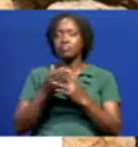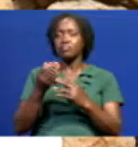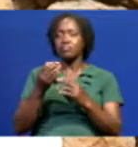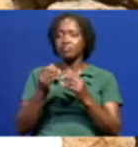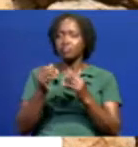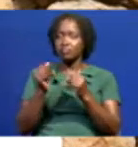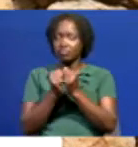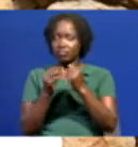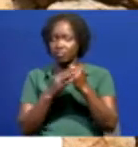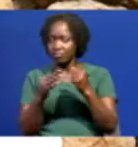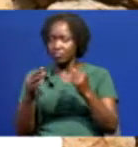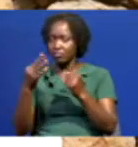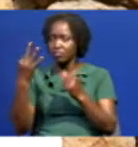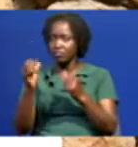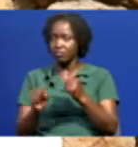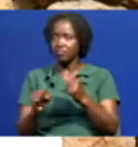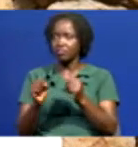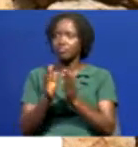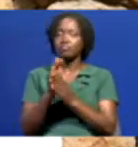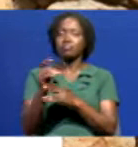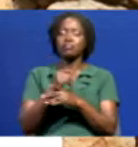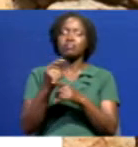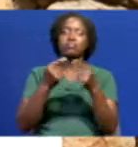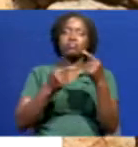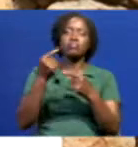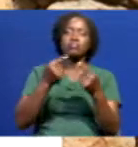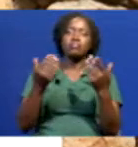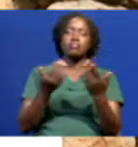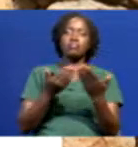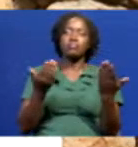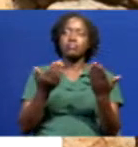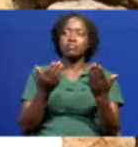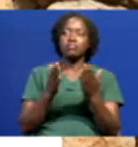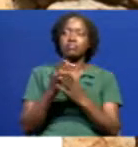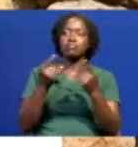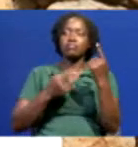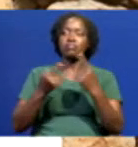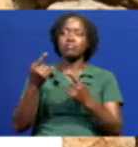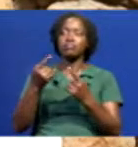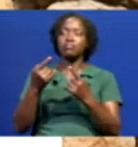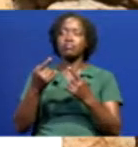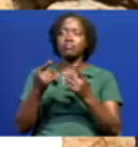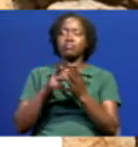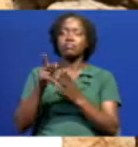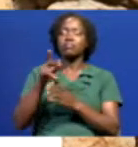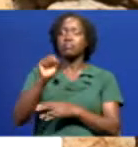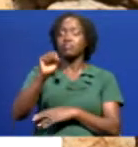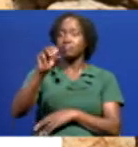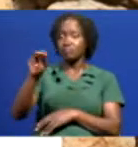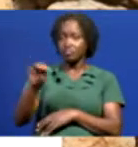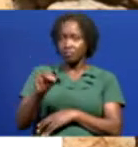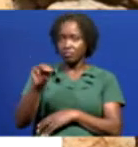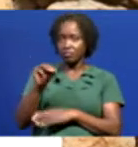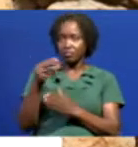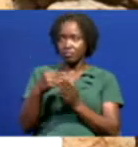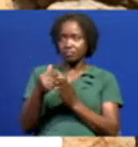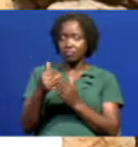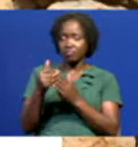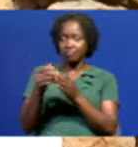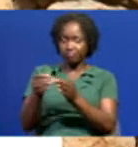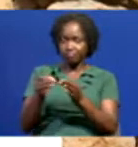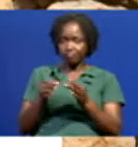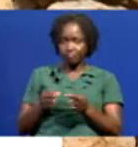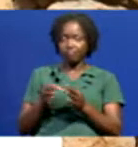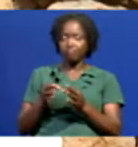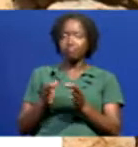Where they'll be taken through a three-phase training in competition, where the ultimate winner will bag a cash prize of 5 million Kenya shillings. This comes as a